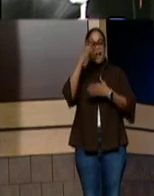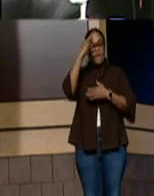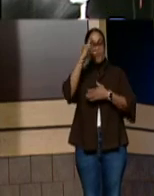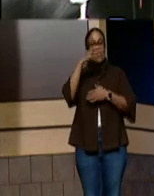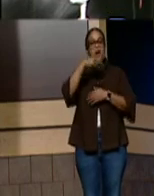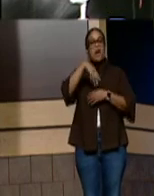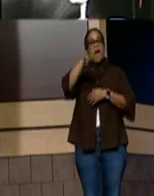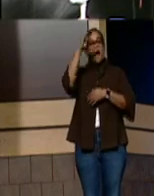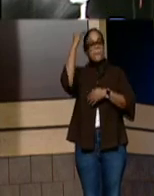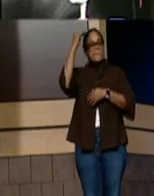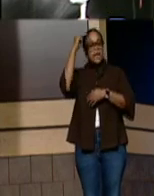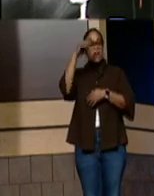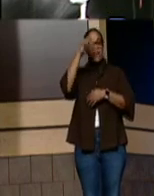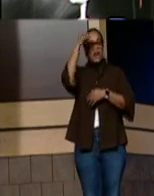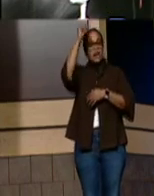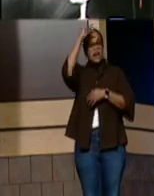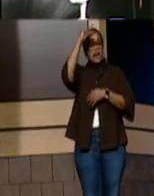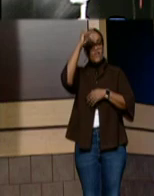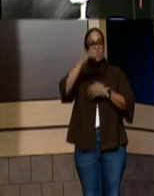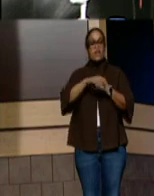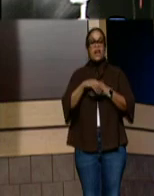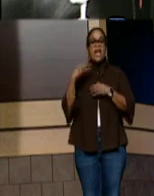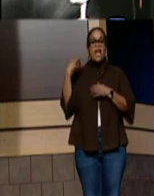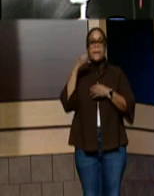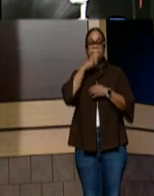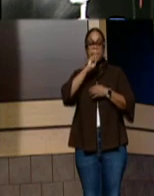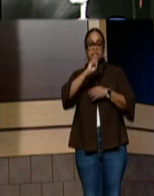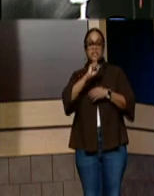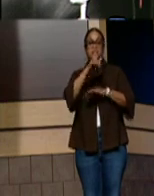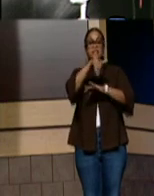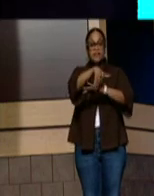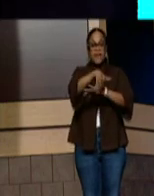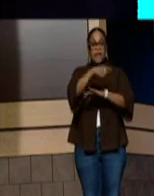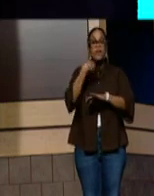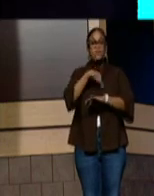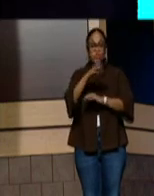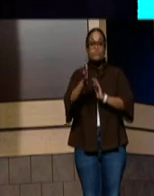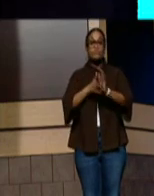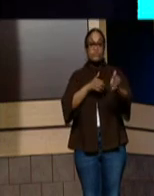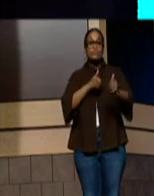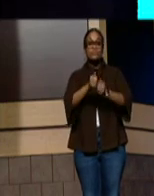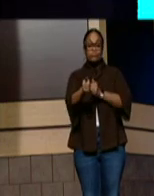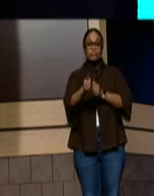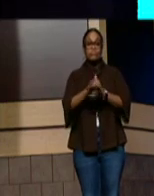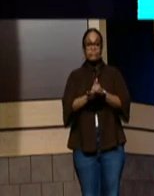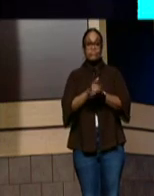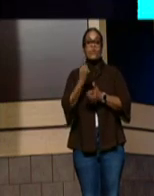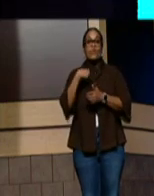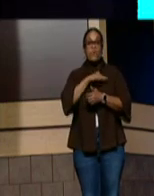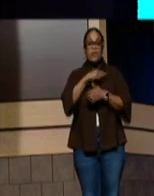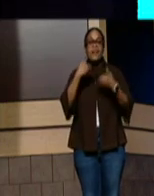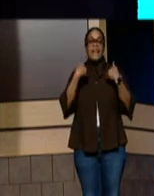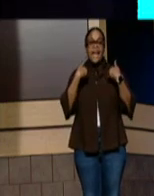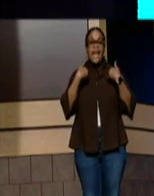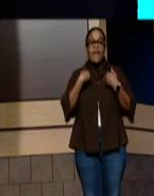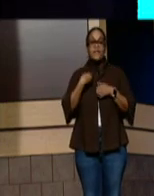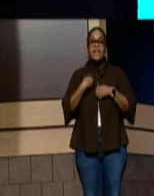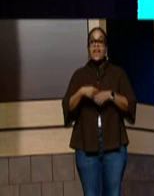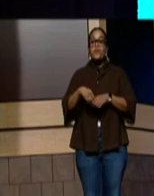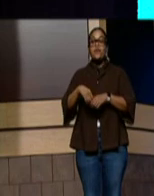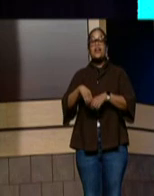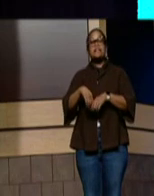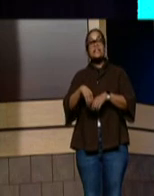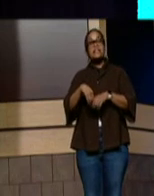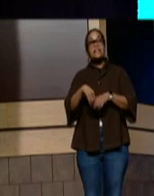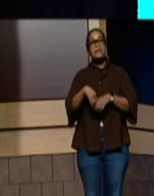governor. Thank God for our officials. But tonight, we're going to do some damage. We're going to pick up some 5 stones, and we're headed for the giant tonight.